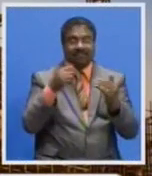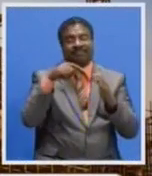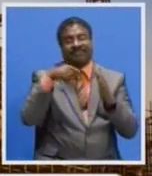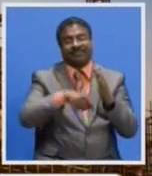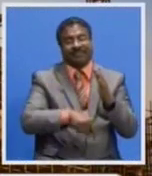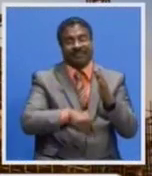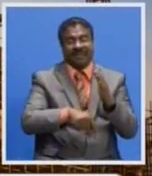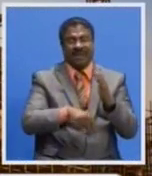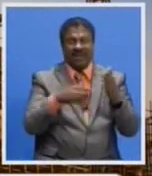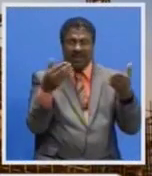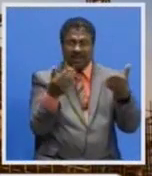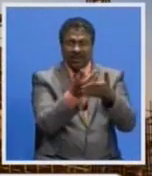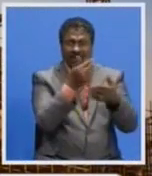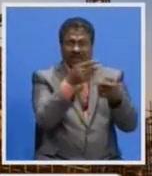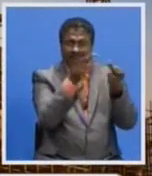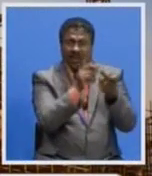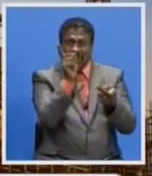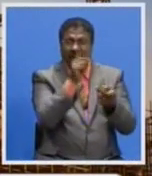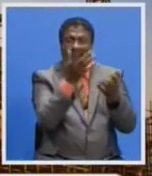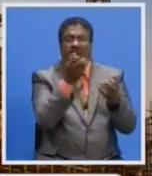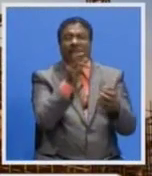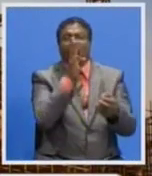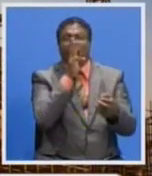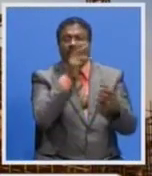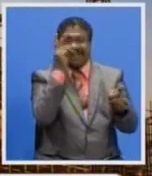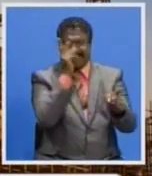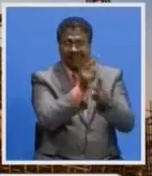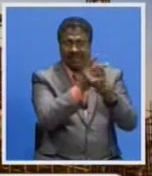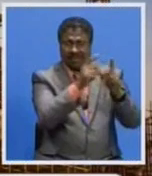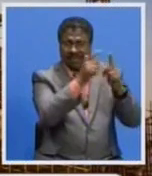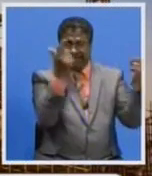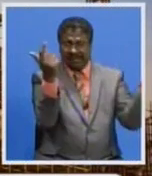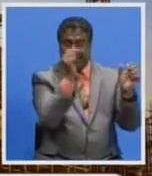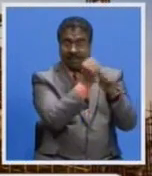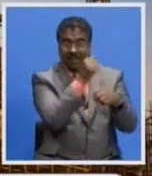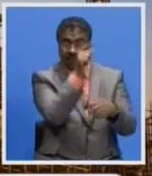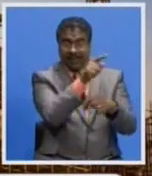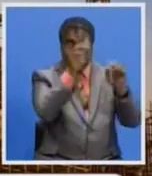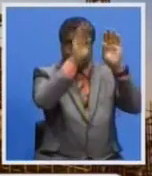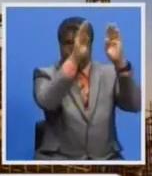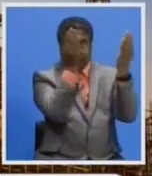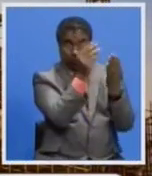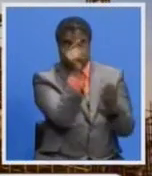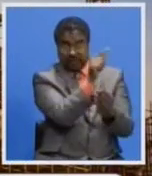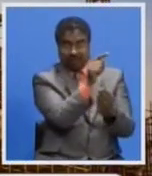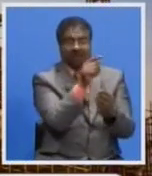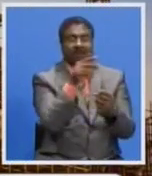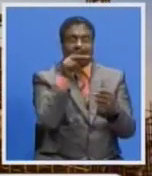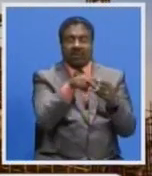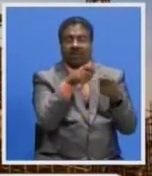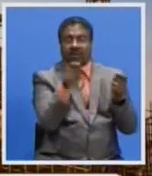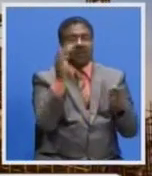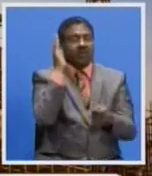detail. The newly constructed bulk water tank in Lusaka's Charleston area will not be commissioned until the works on the supply line from